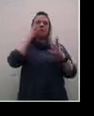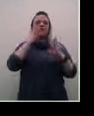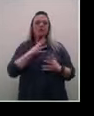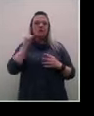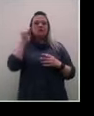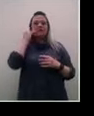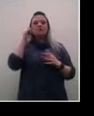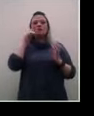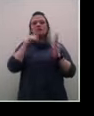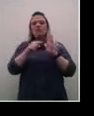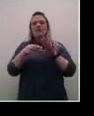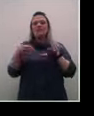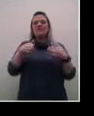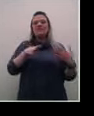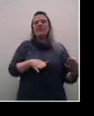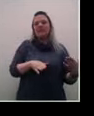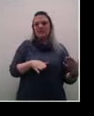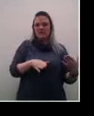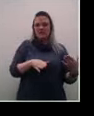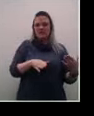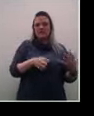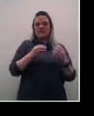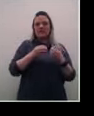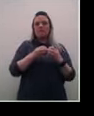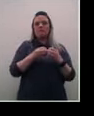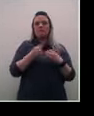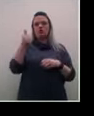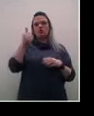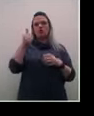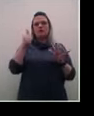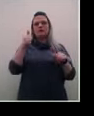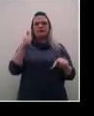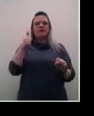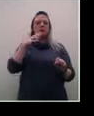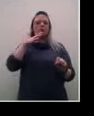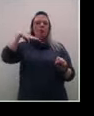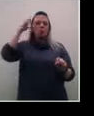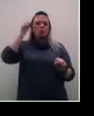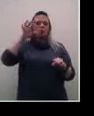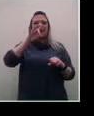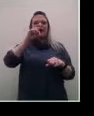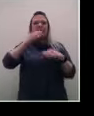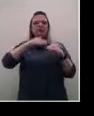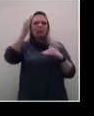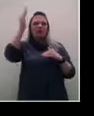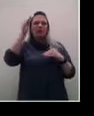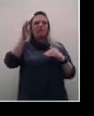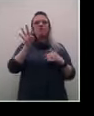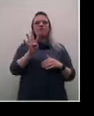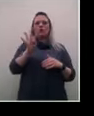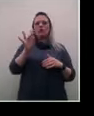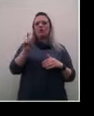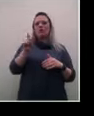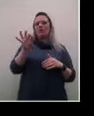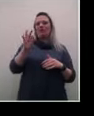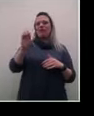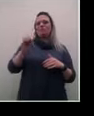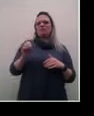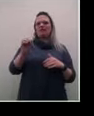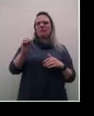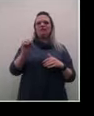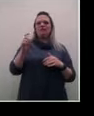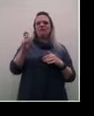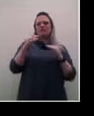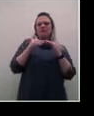look at the next slide, the majority of those are older. 80 or above, or 48.9%, a little less than